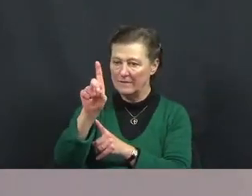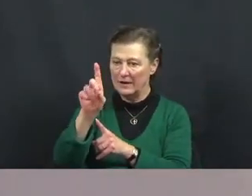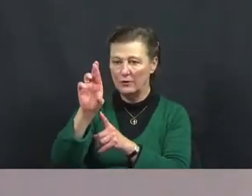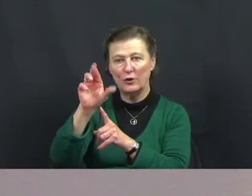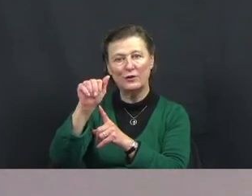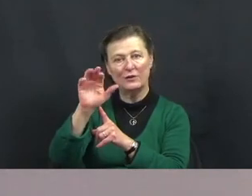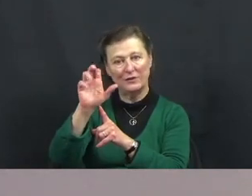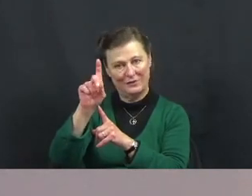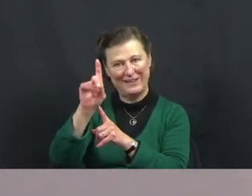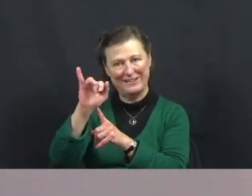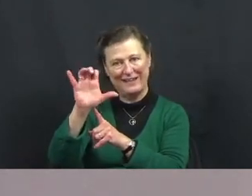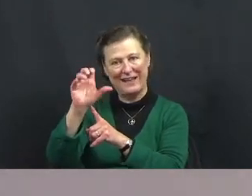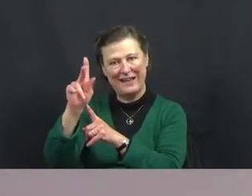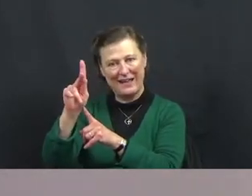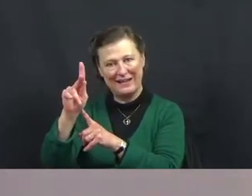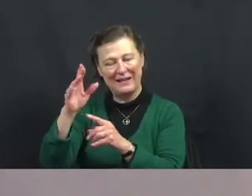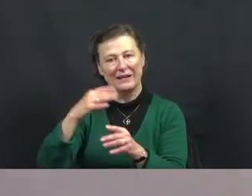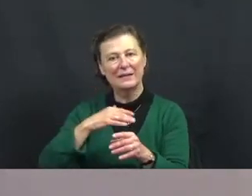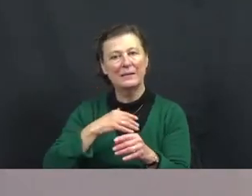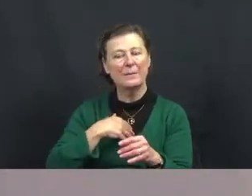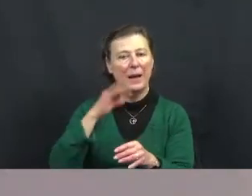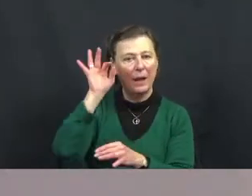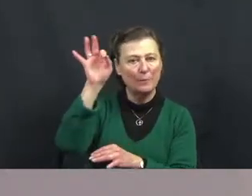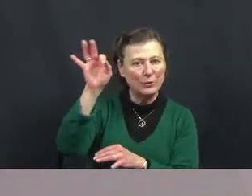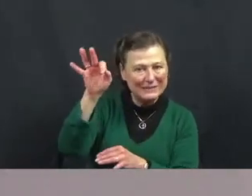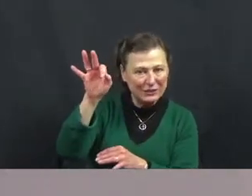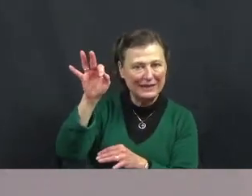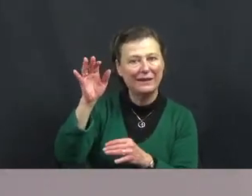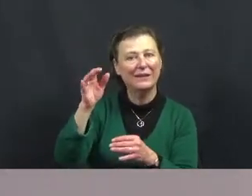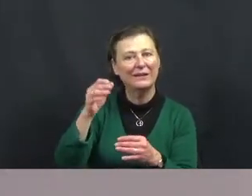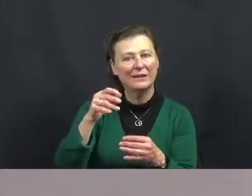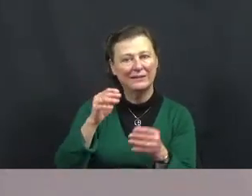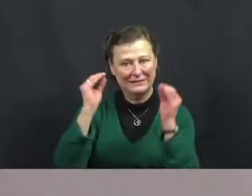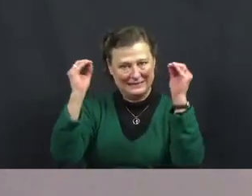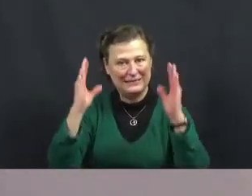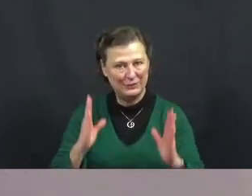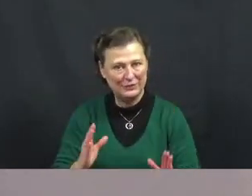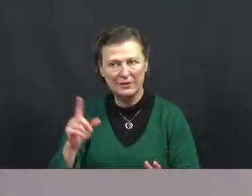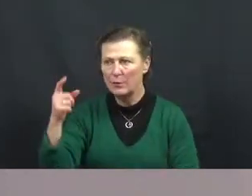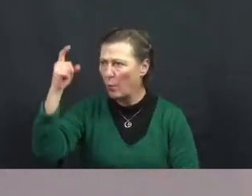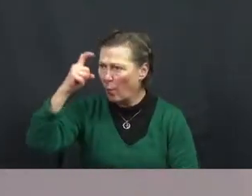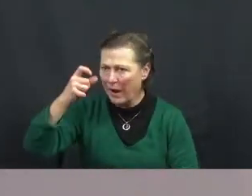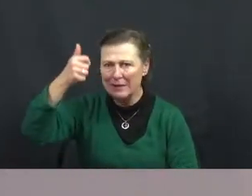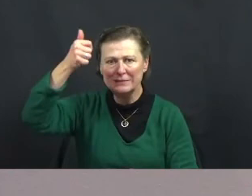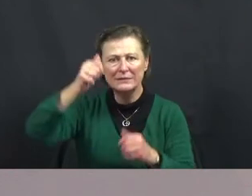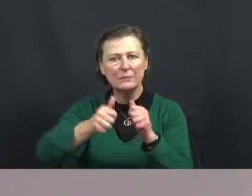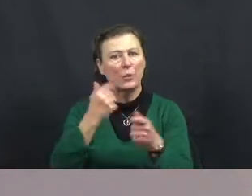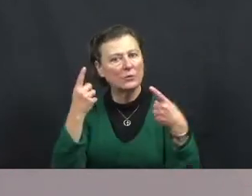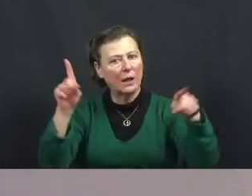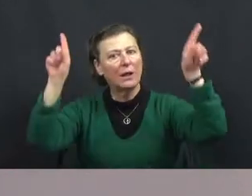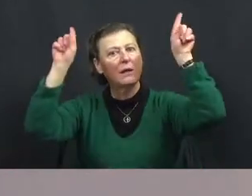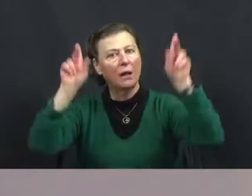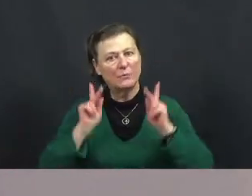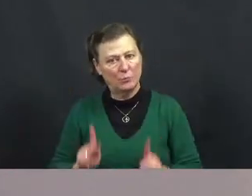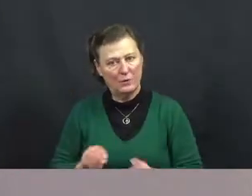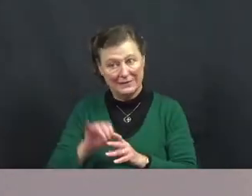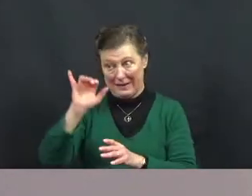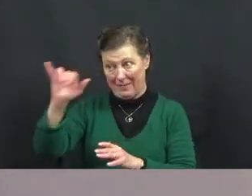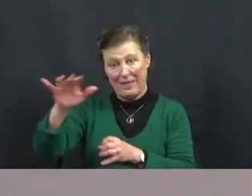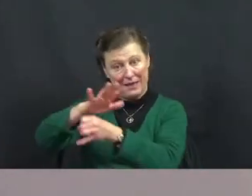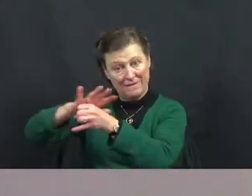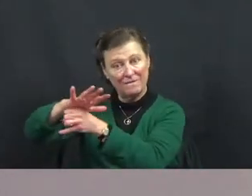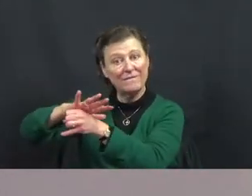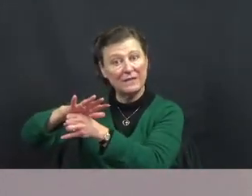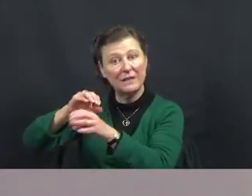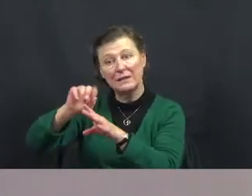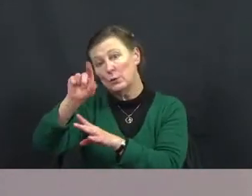my homiletics professor, my preaching professor. He's probably one of the wisest and most accomplished persons in his field